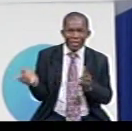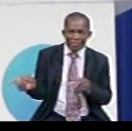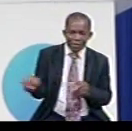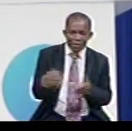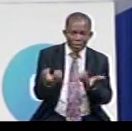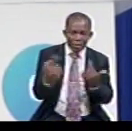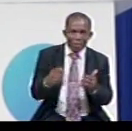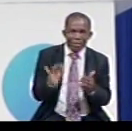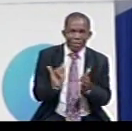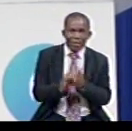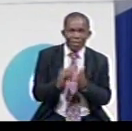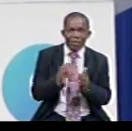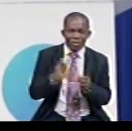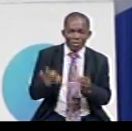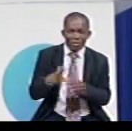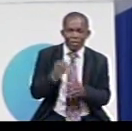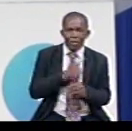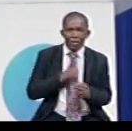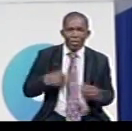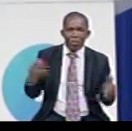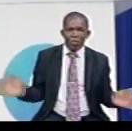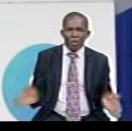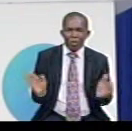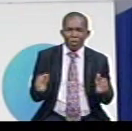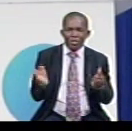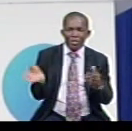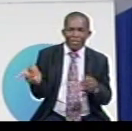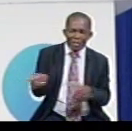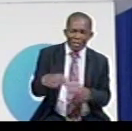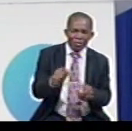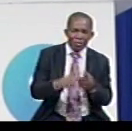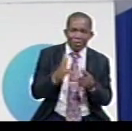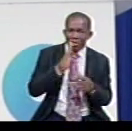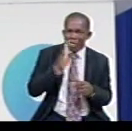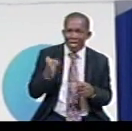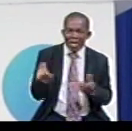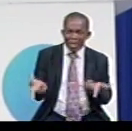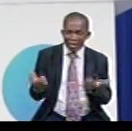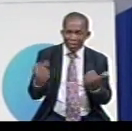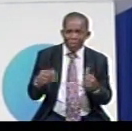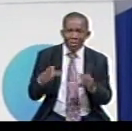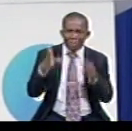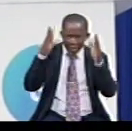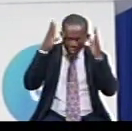here so that they will come and experience the visitation of the Lord.